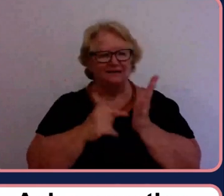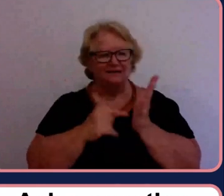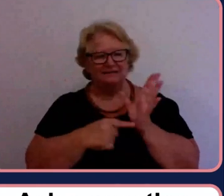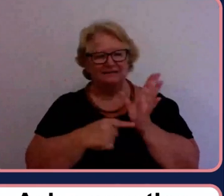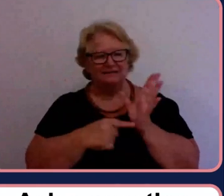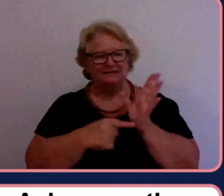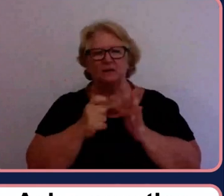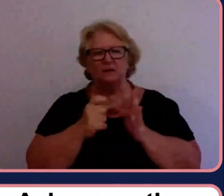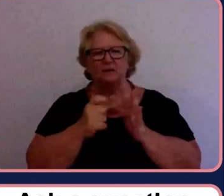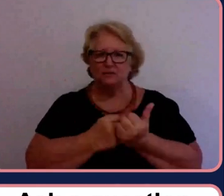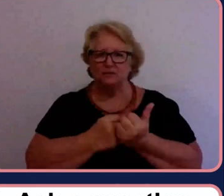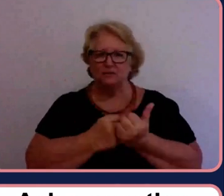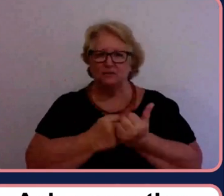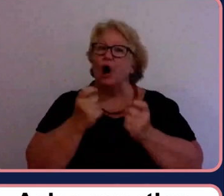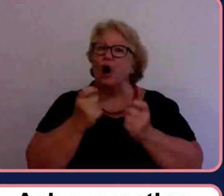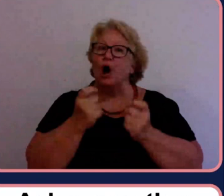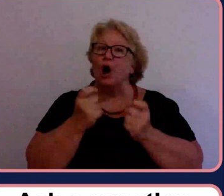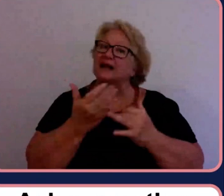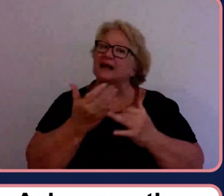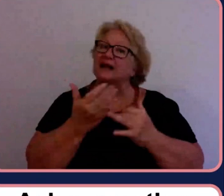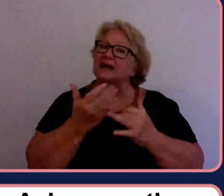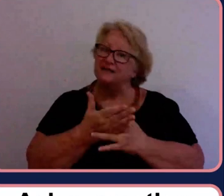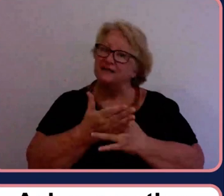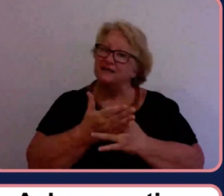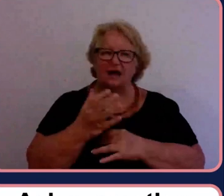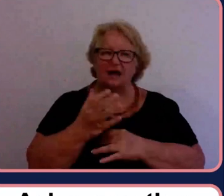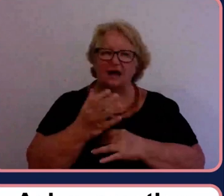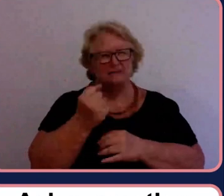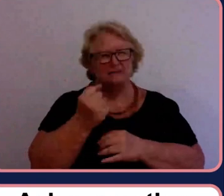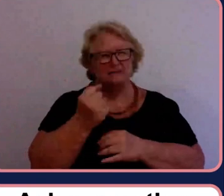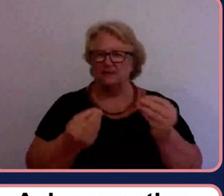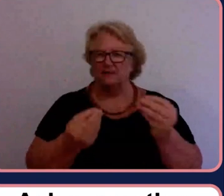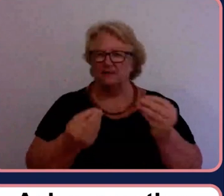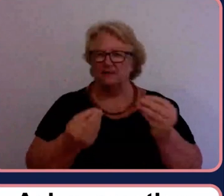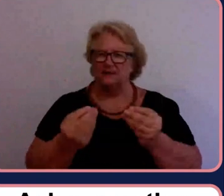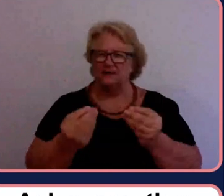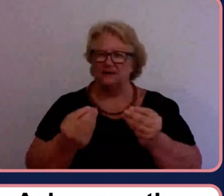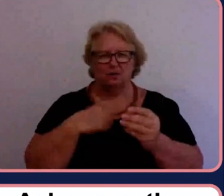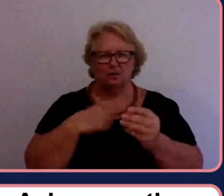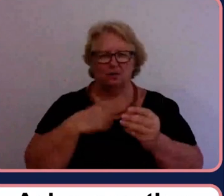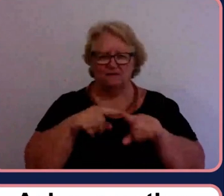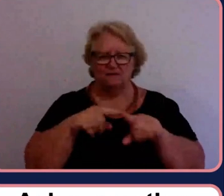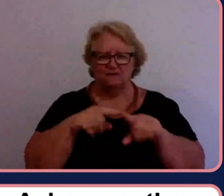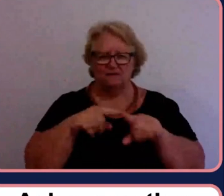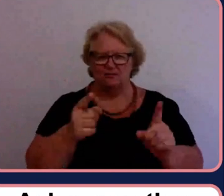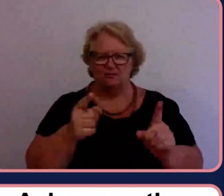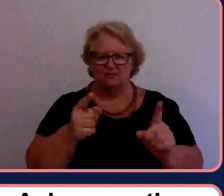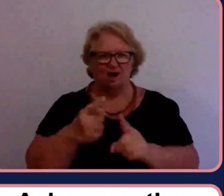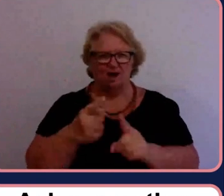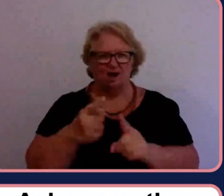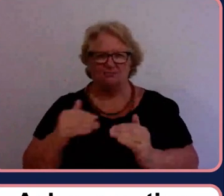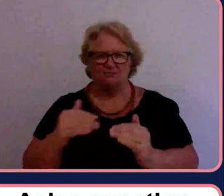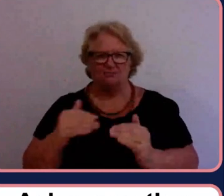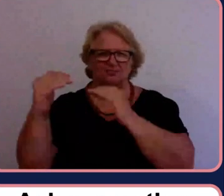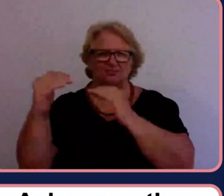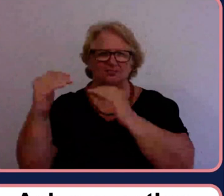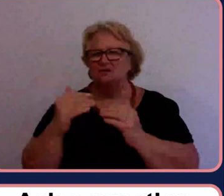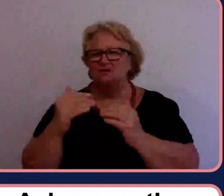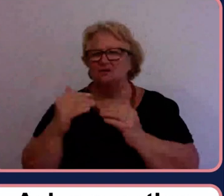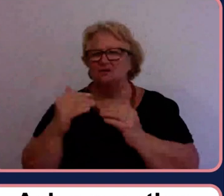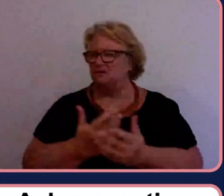early intervention itself needs to be flexible as kids' needs change, as an important example.